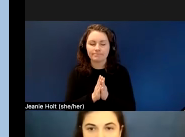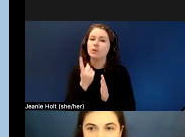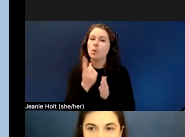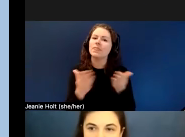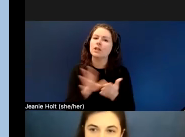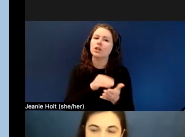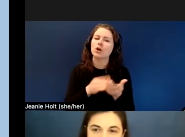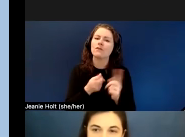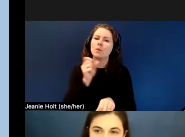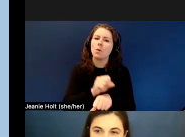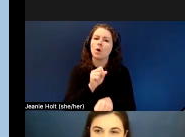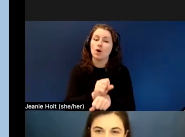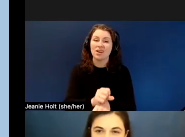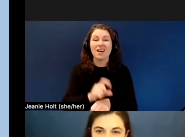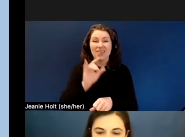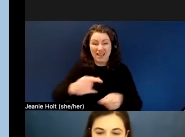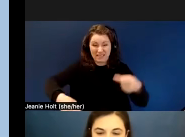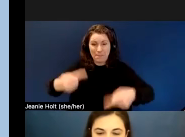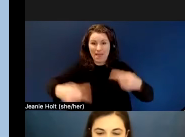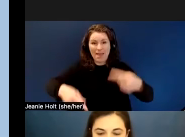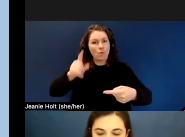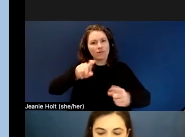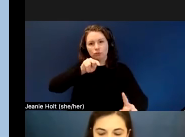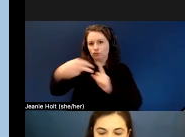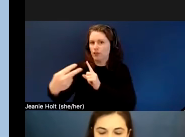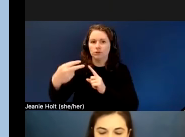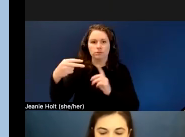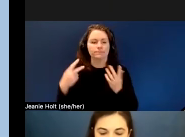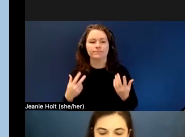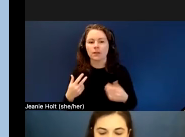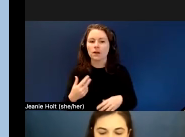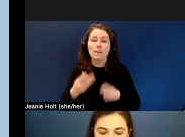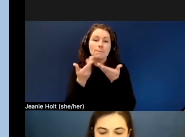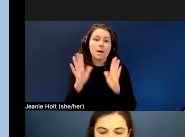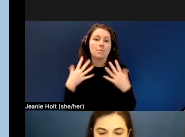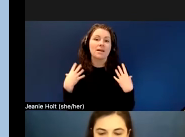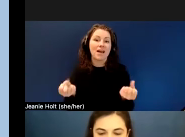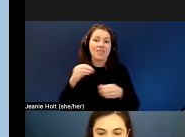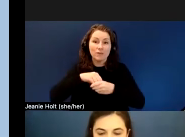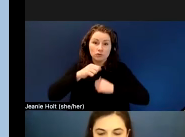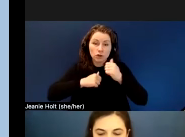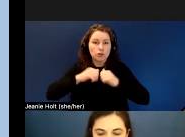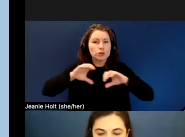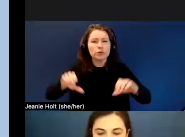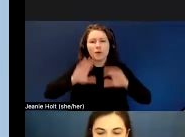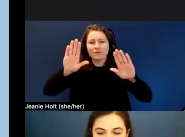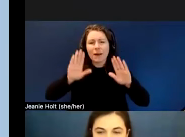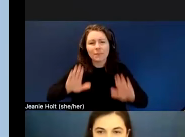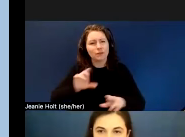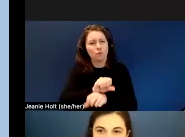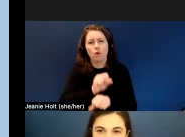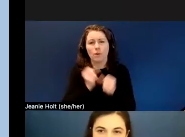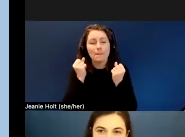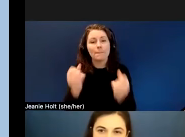that we've got to reframe the debate. You know, the public health infrastructure is doing fabulous, fabulous work. And there are a number of really